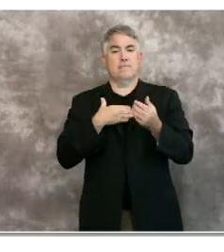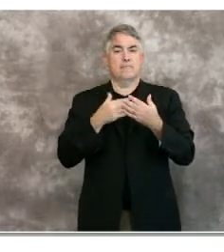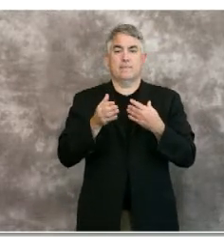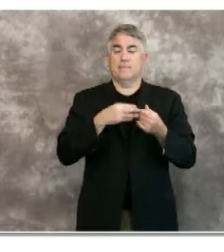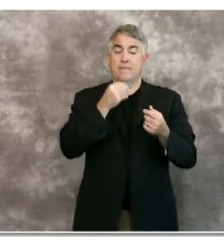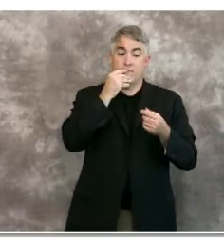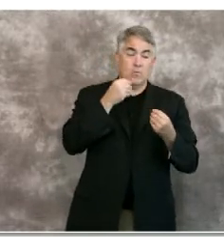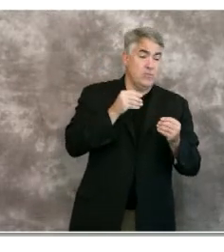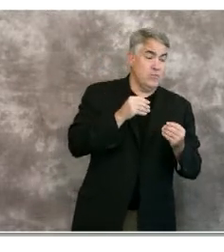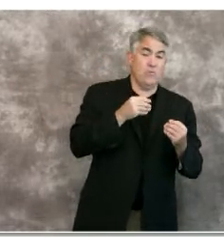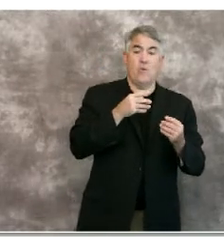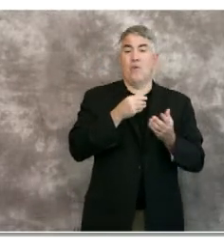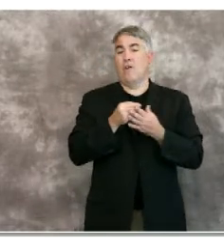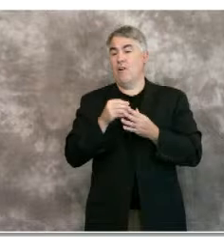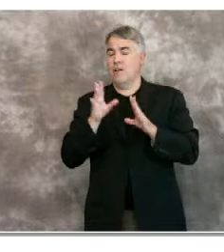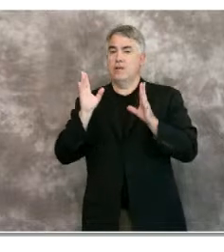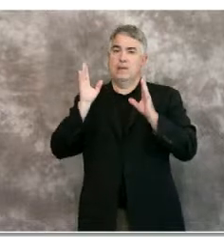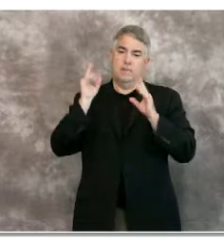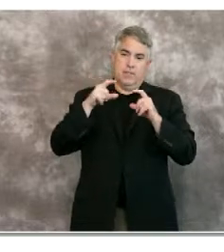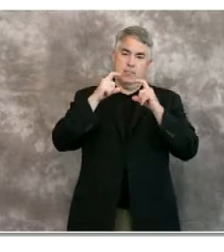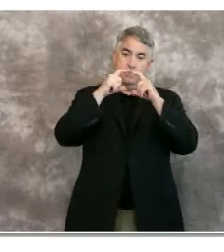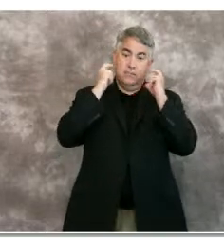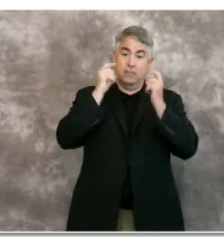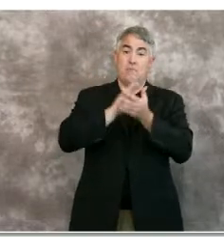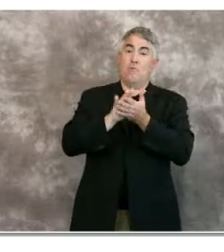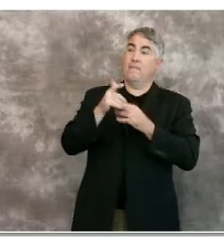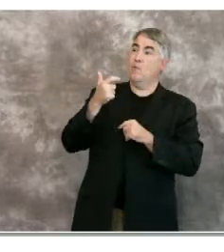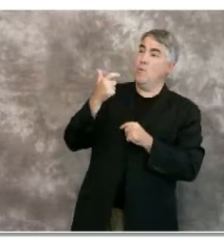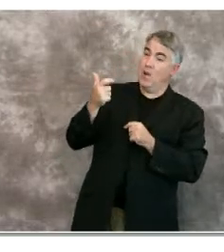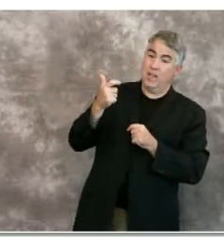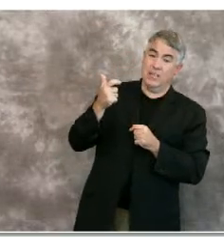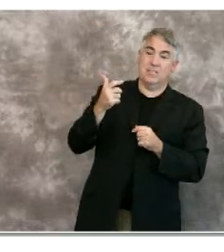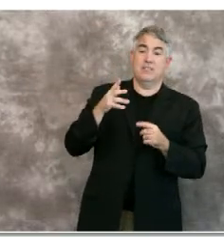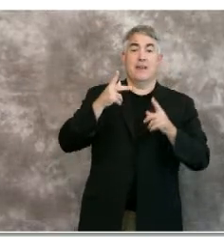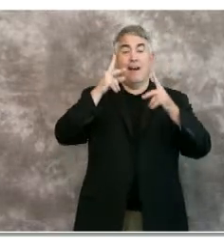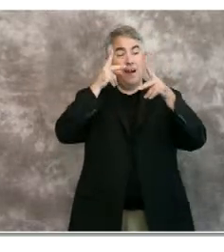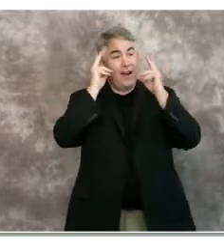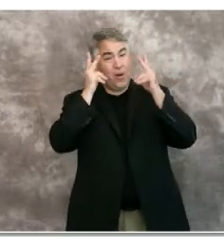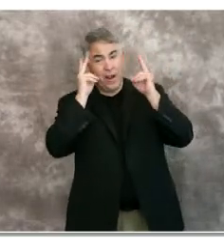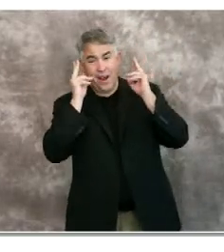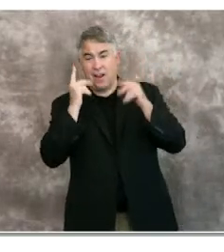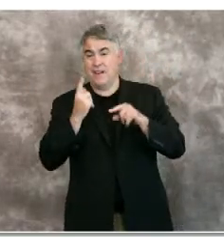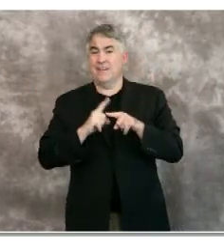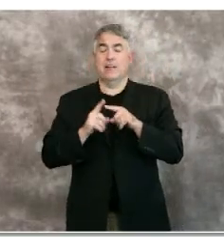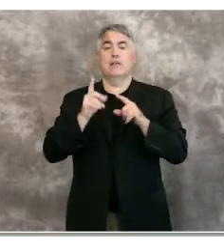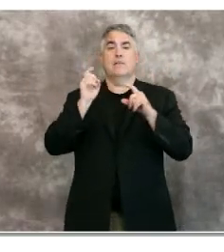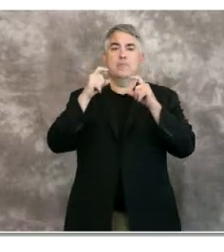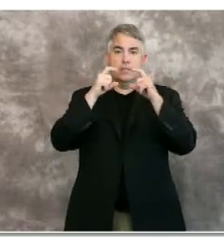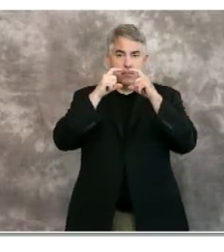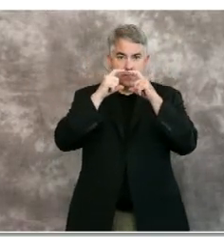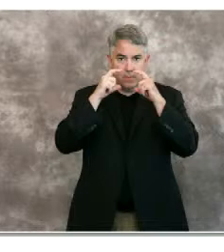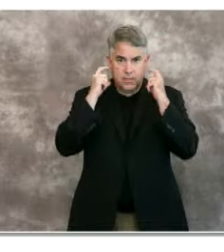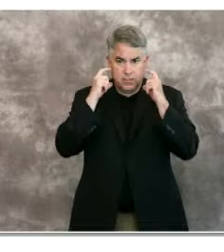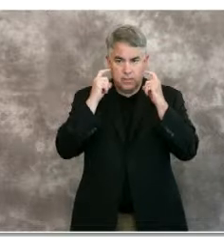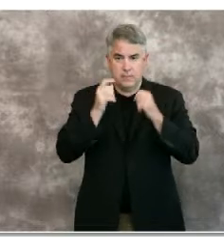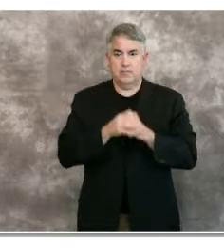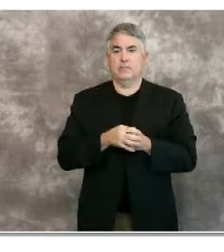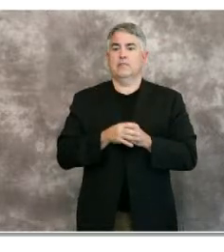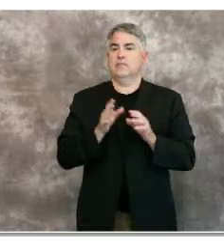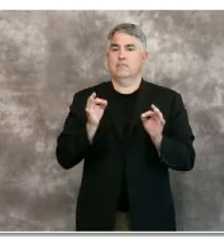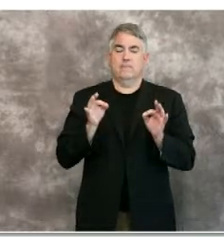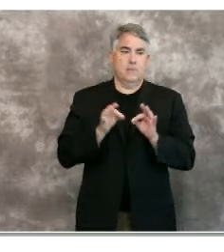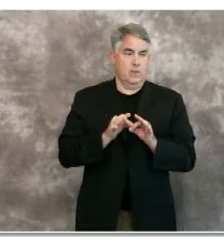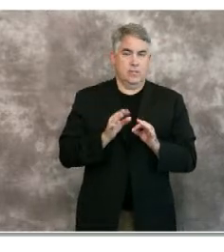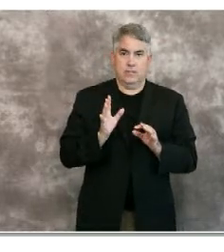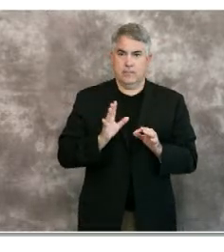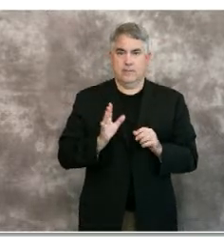store to a movie theater, getting your hair cut, any of these types of things. Californians must wear face coverings when seeking medical